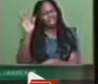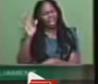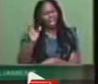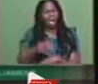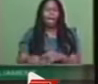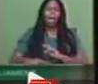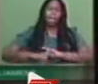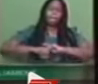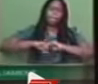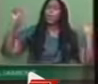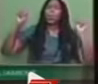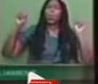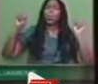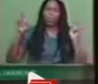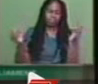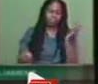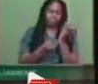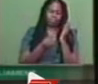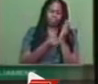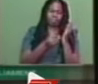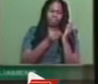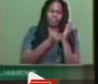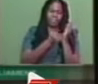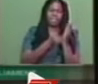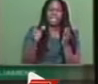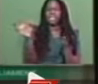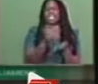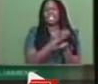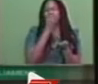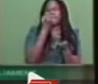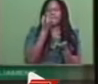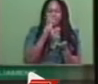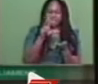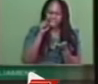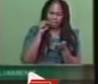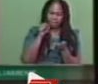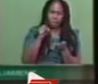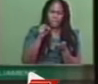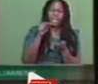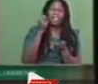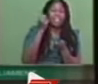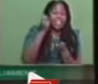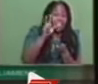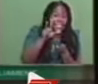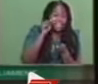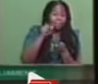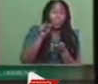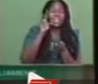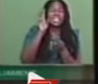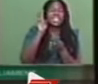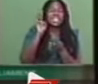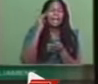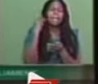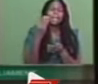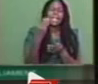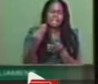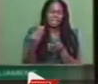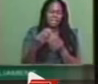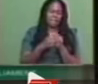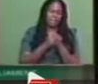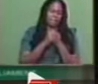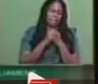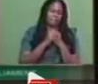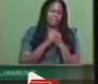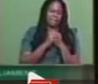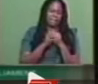limit, taking $13.6 billion from $8.9 billion. Max the overdraft